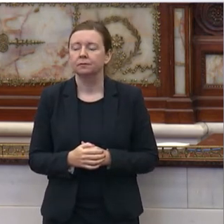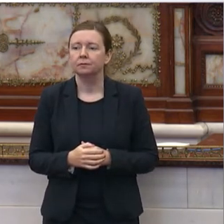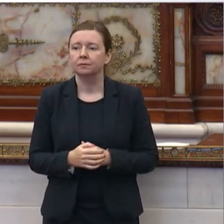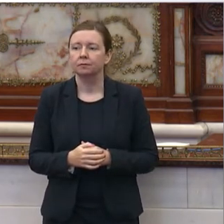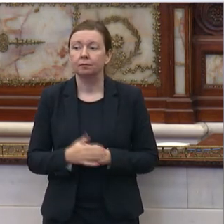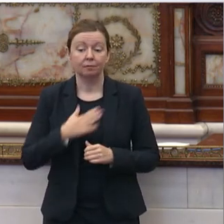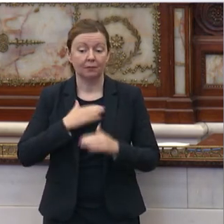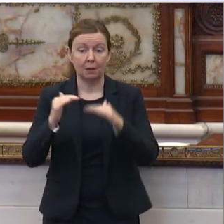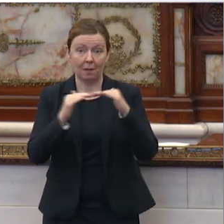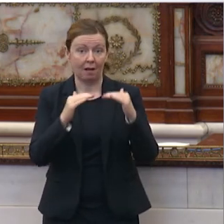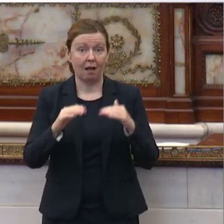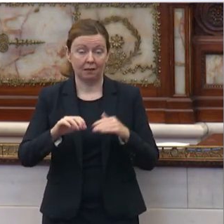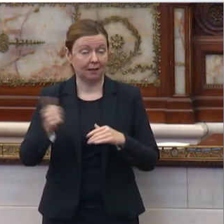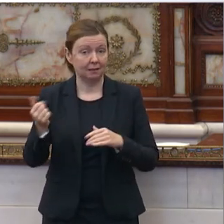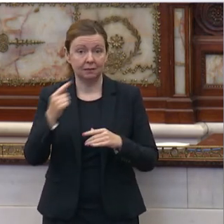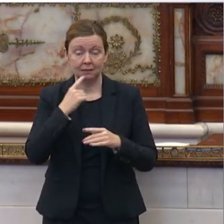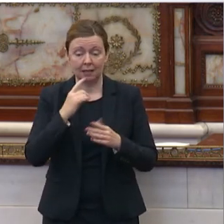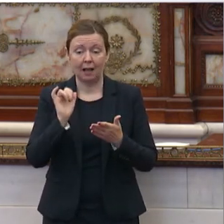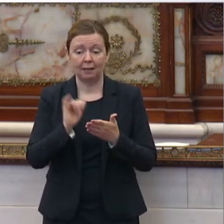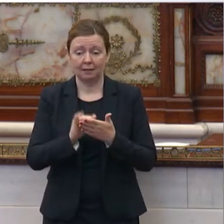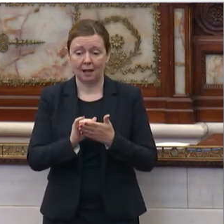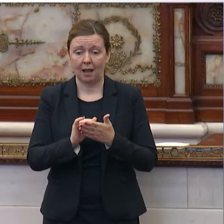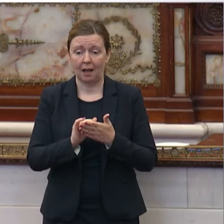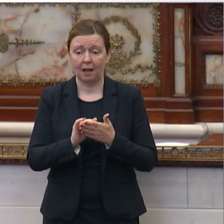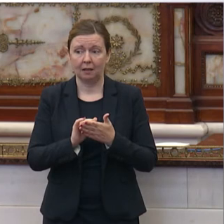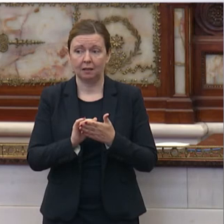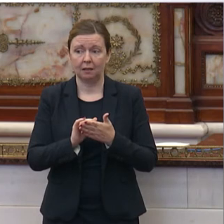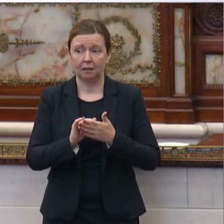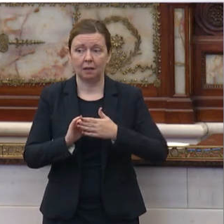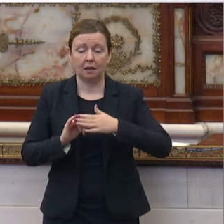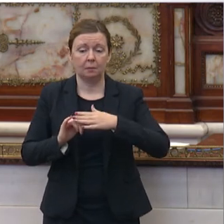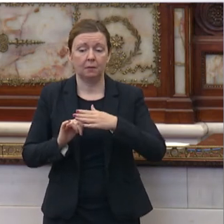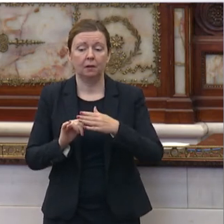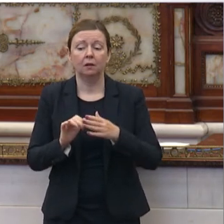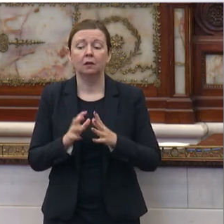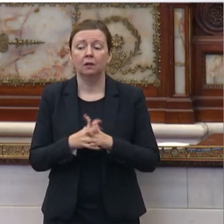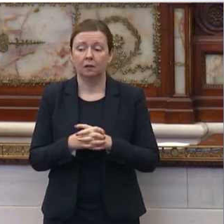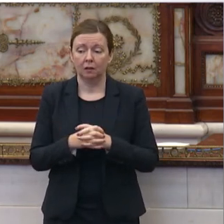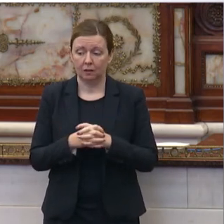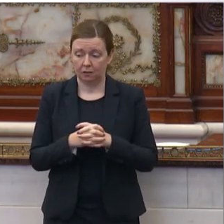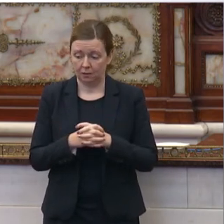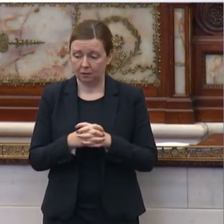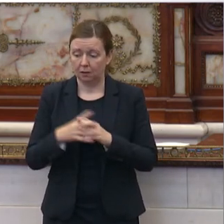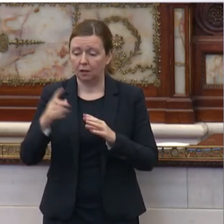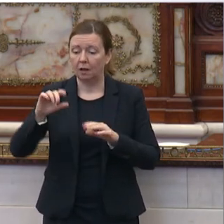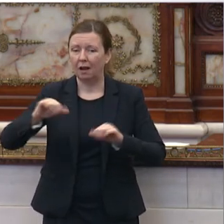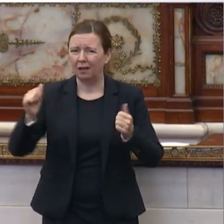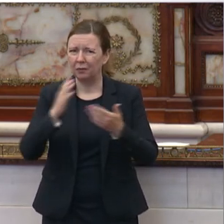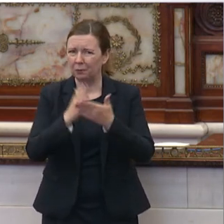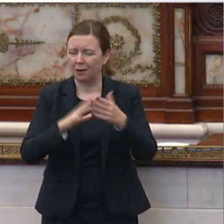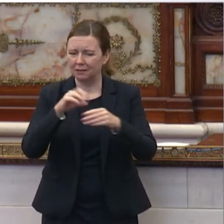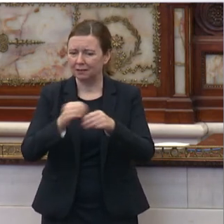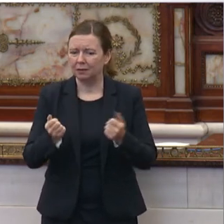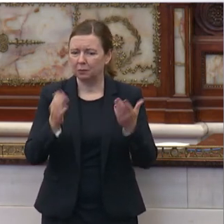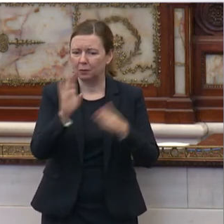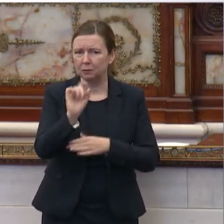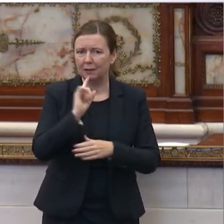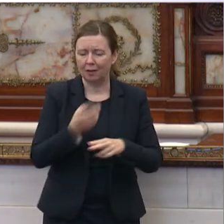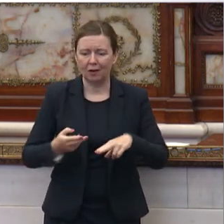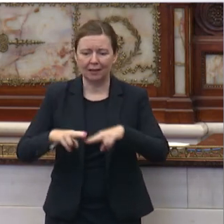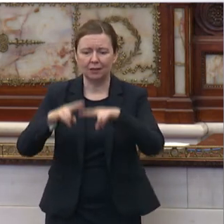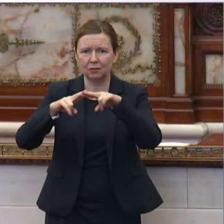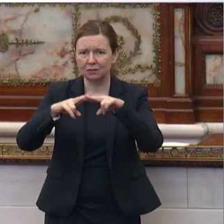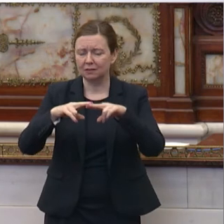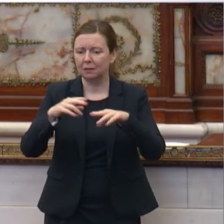My colleague said, that the similar to that, the bonus FAR and other features of the proposed bill are increasing market rate